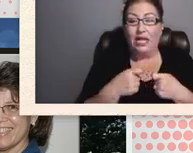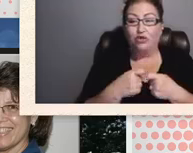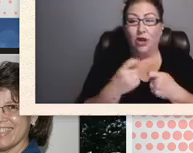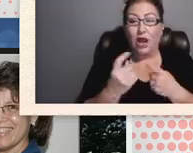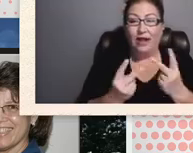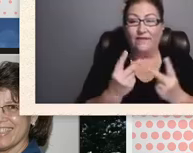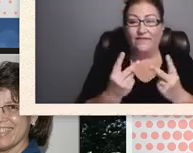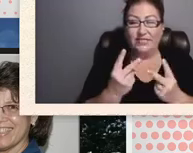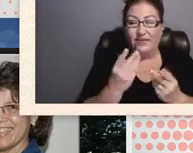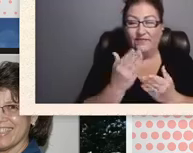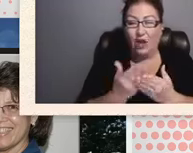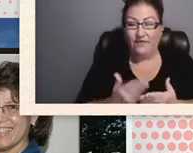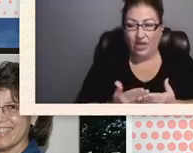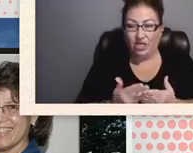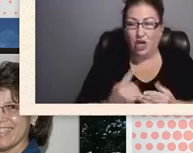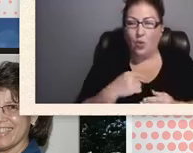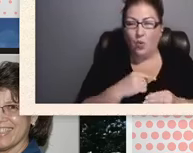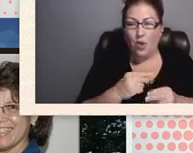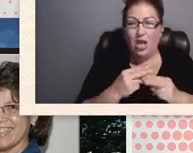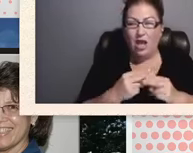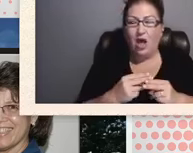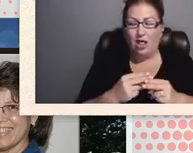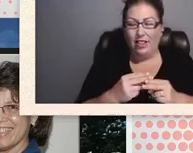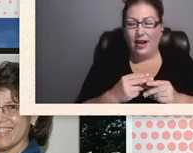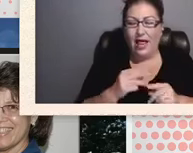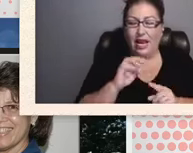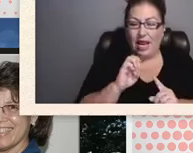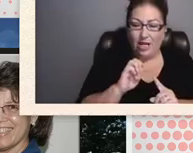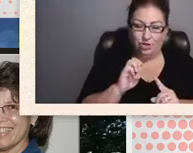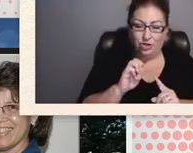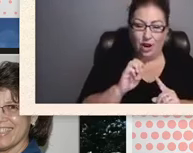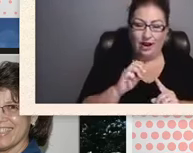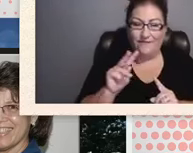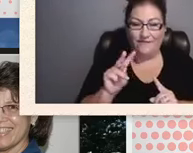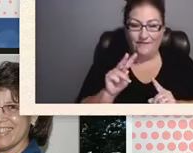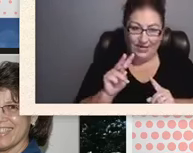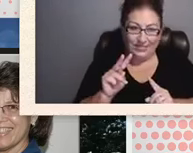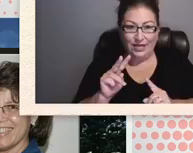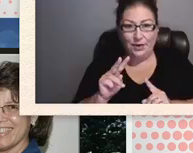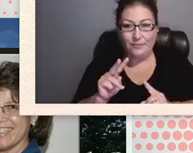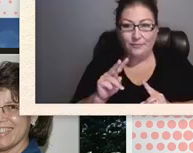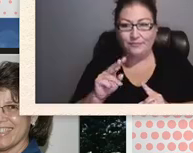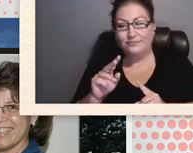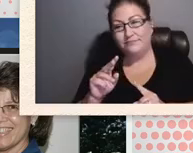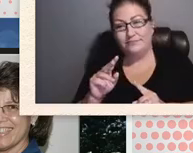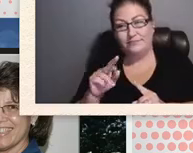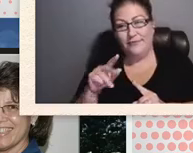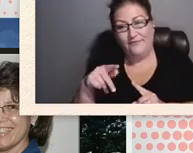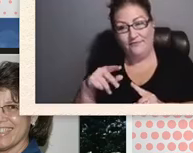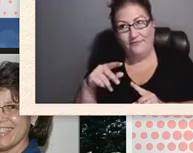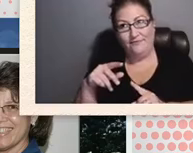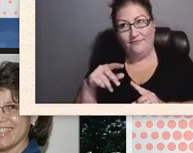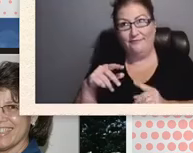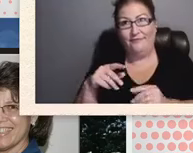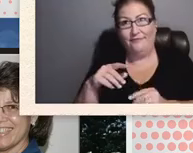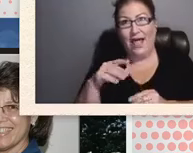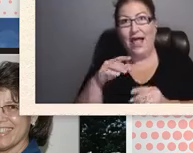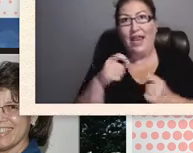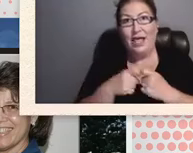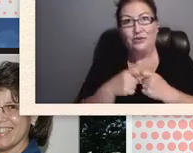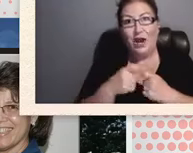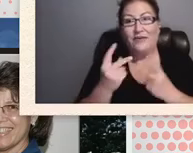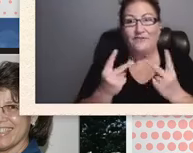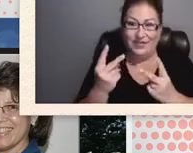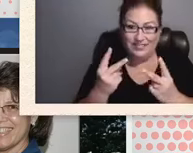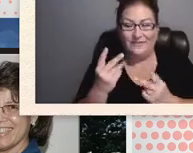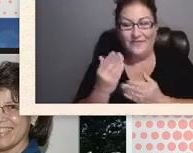verification. We call it EVV for short. And what electronic visit verification does is the person who